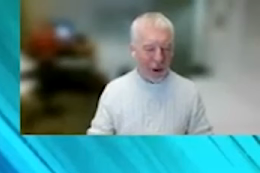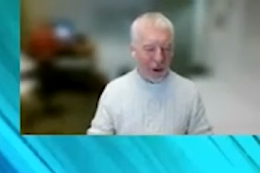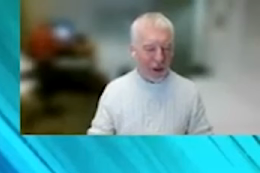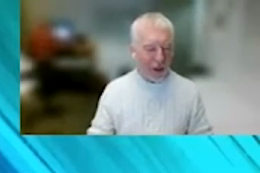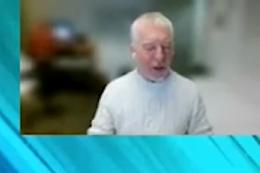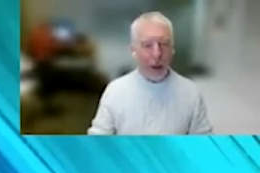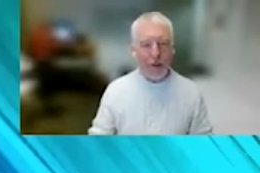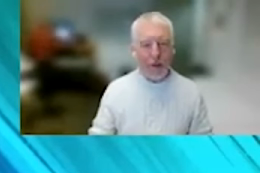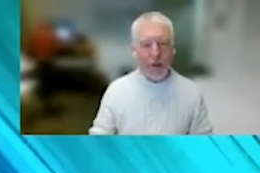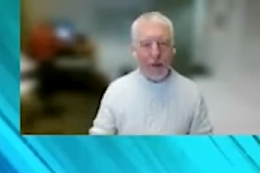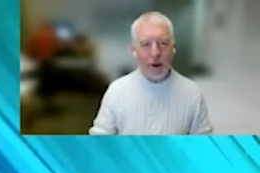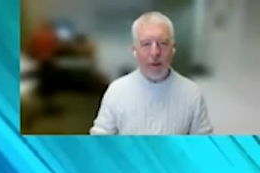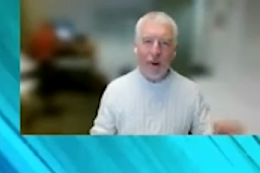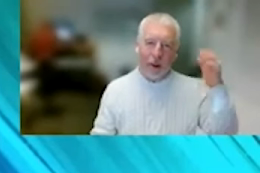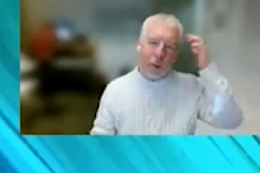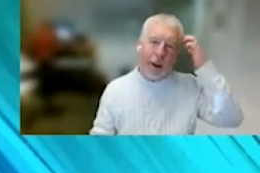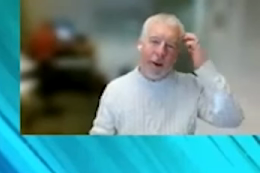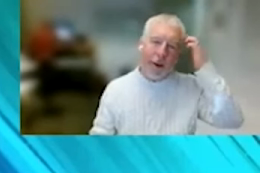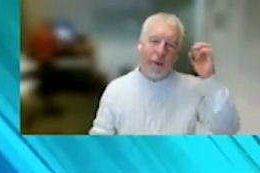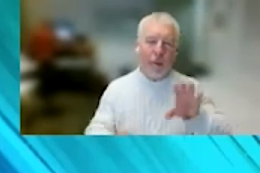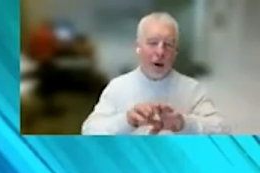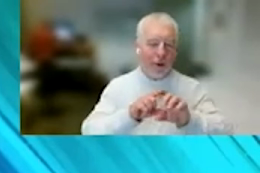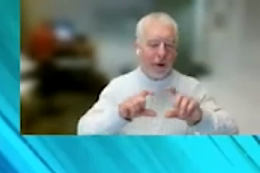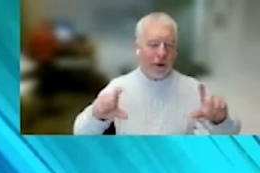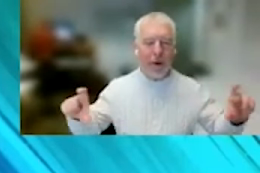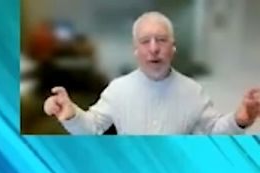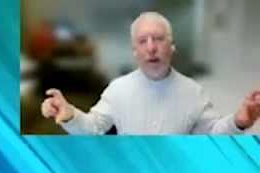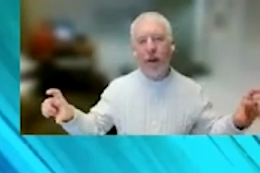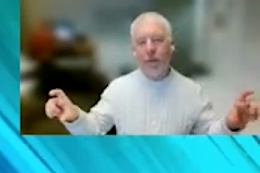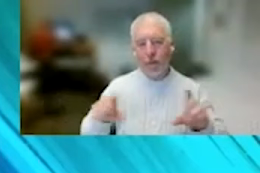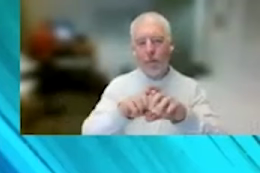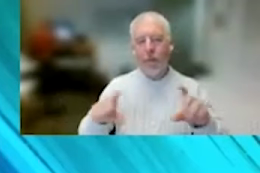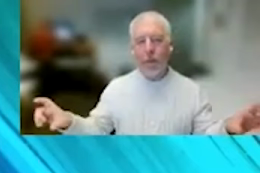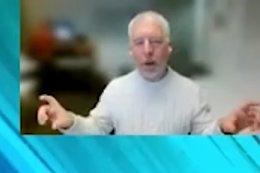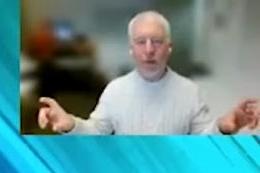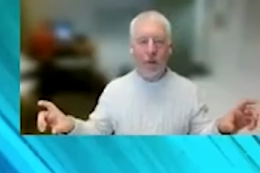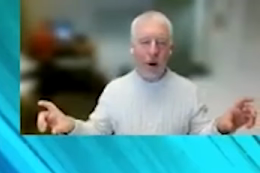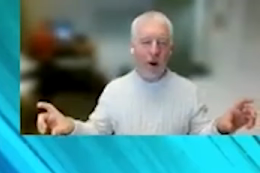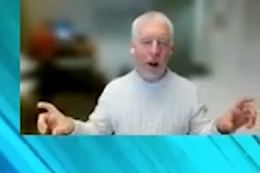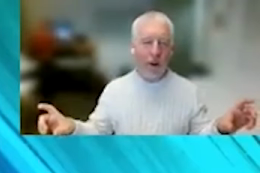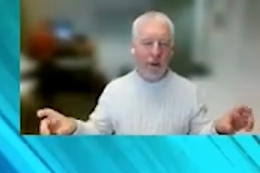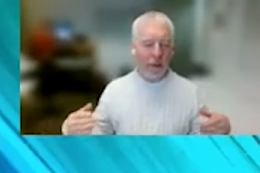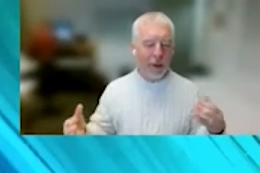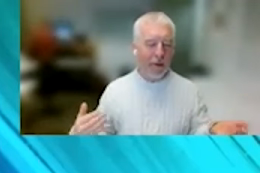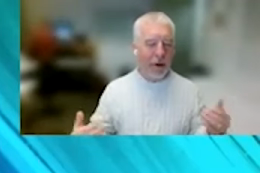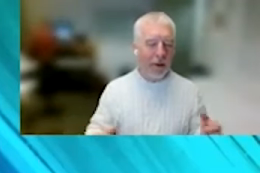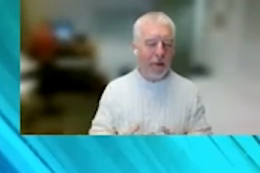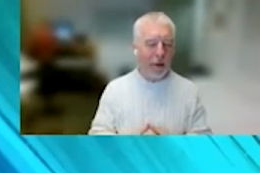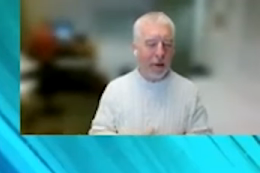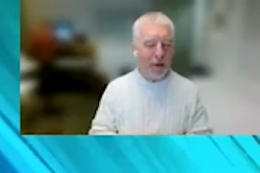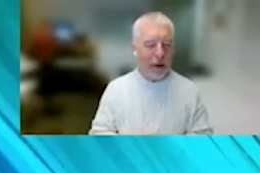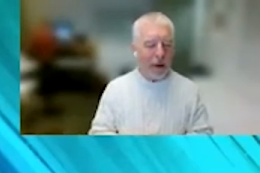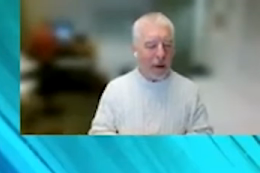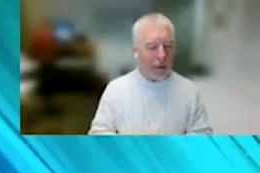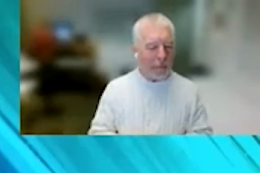you know, this is why captions are generally white on some kind of a box of darker color, just to make it very